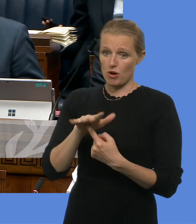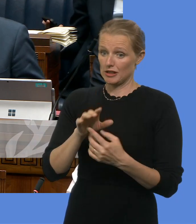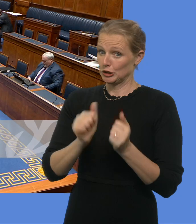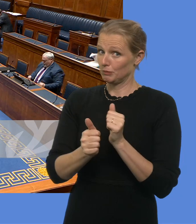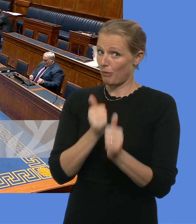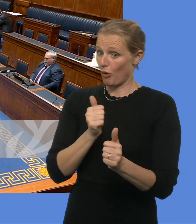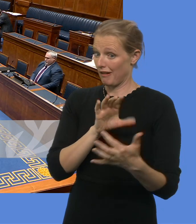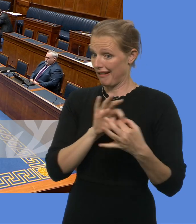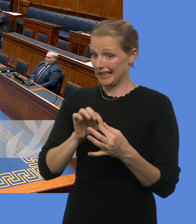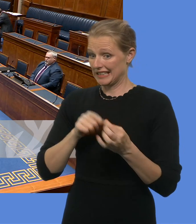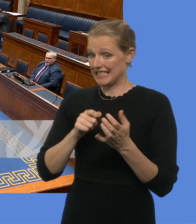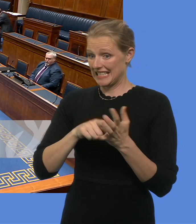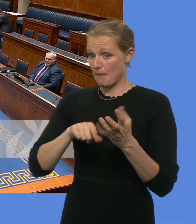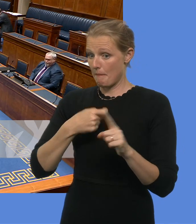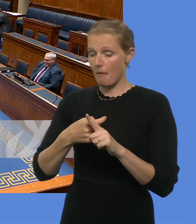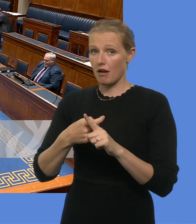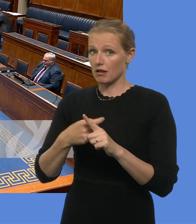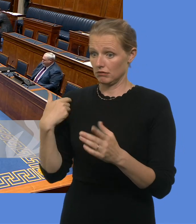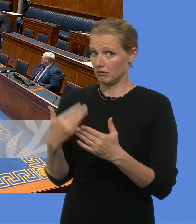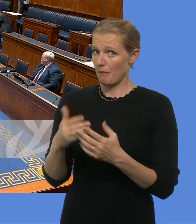be moving forward as well. Mr. Hollyford.